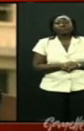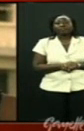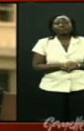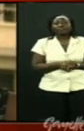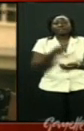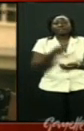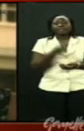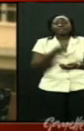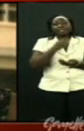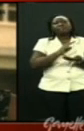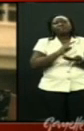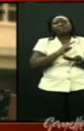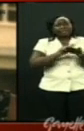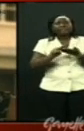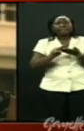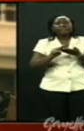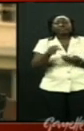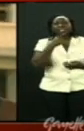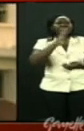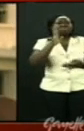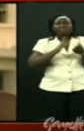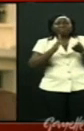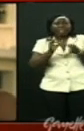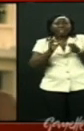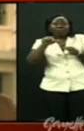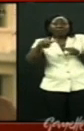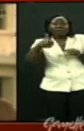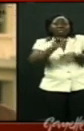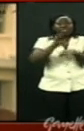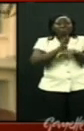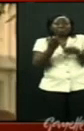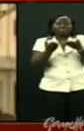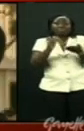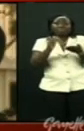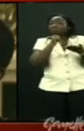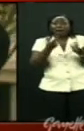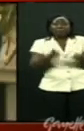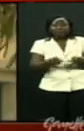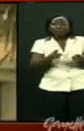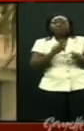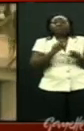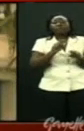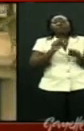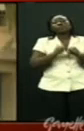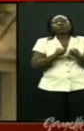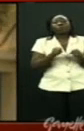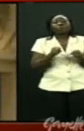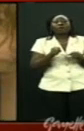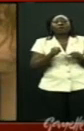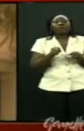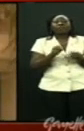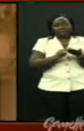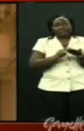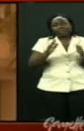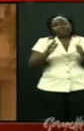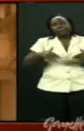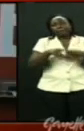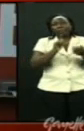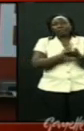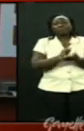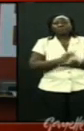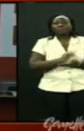next profession, I want to get that opportunity. You know. So it's nice. I ain't sorry at all. Well,